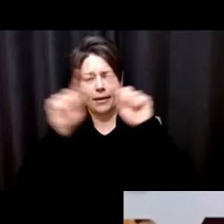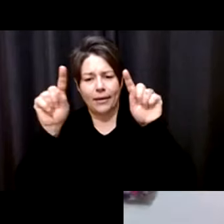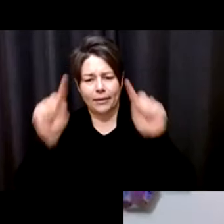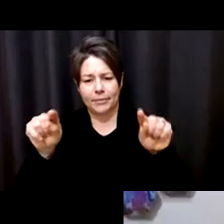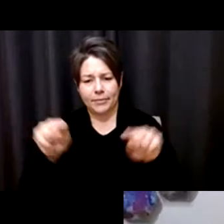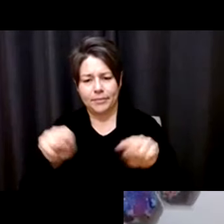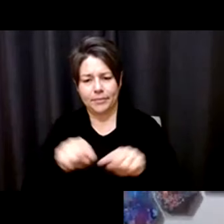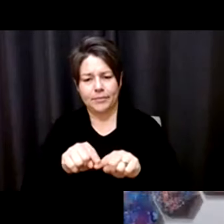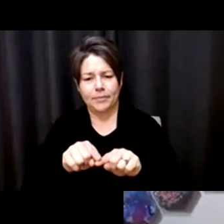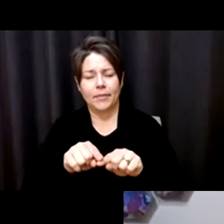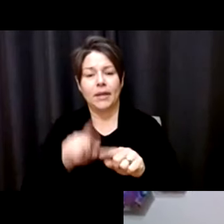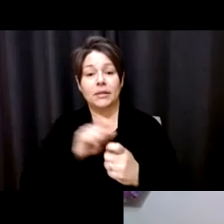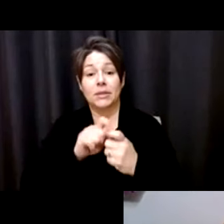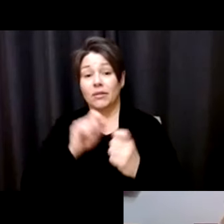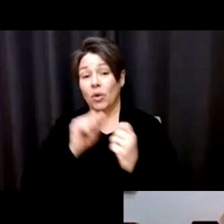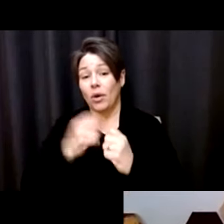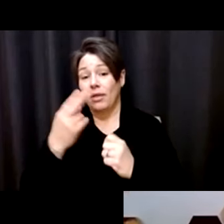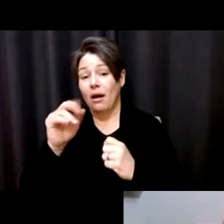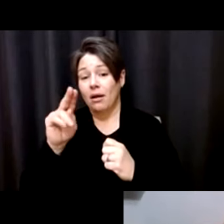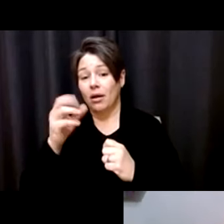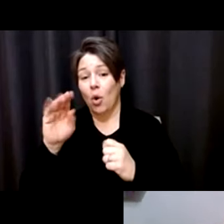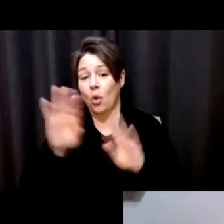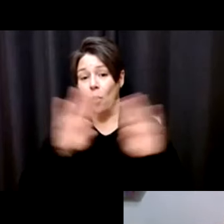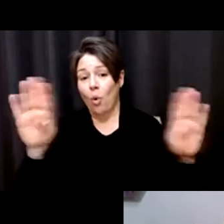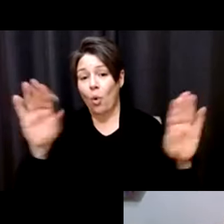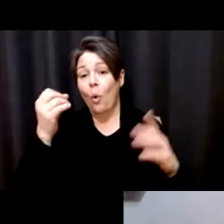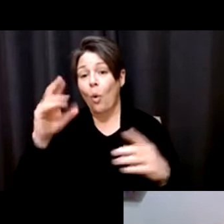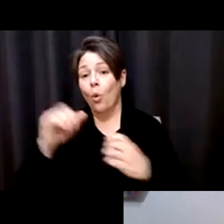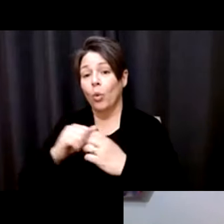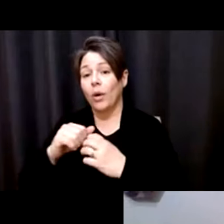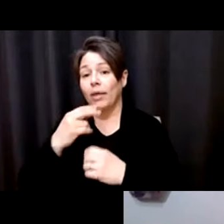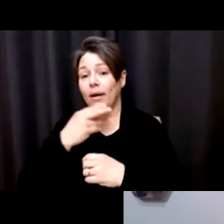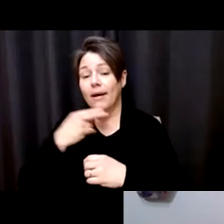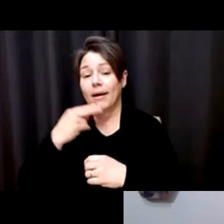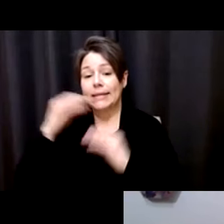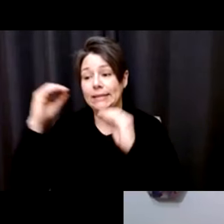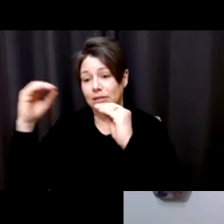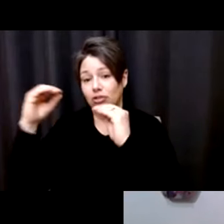sculptures, particularly within Honeycomb Wall or Honey Teachings?